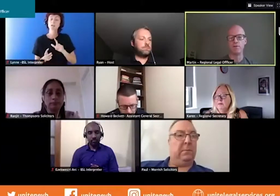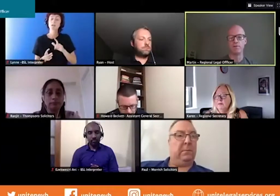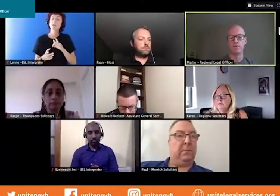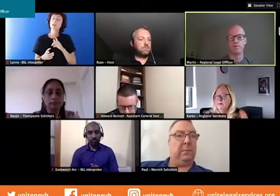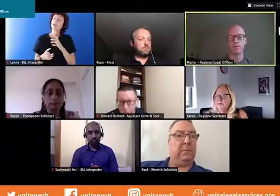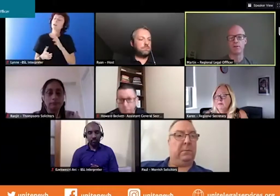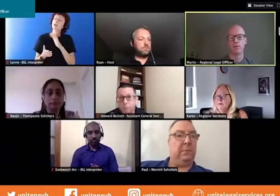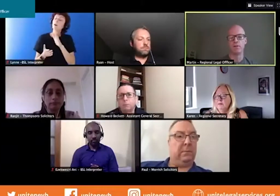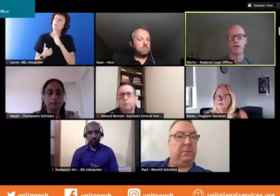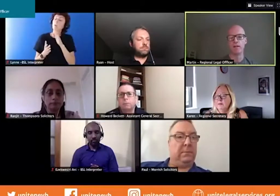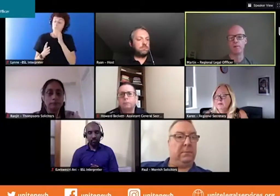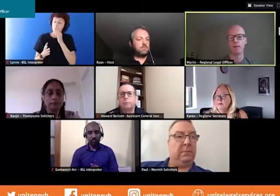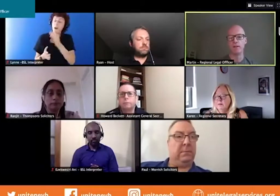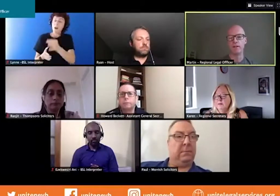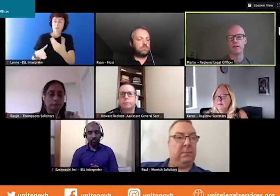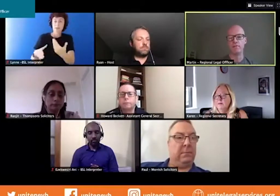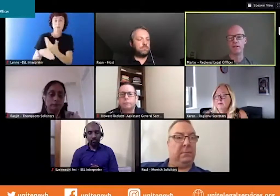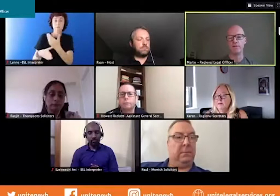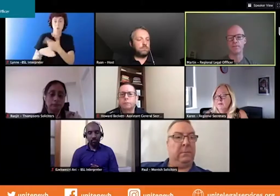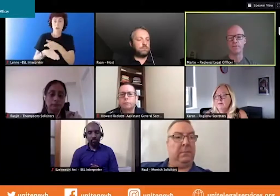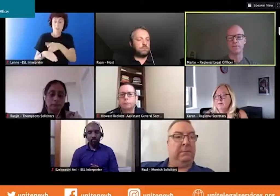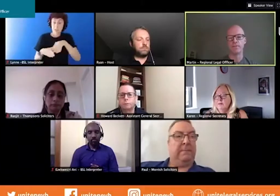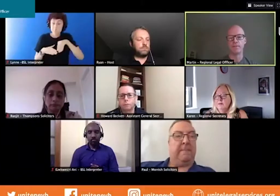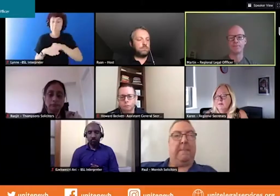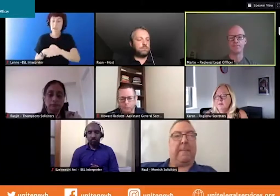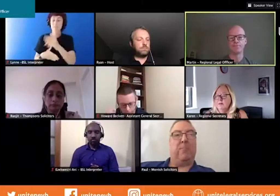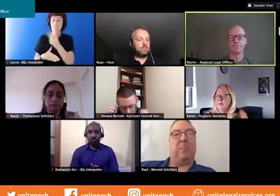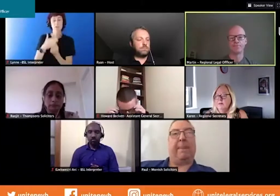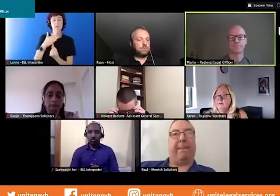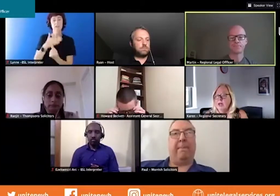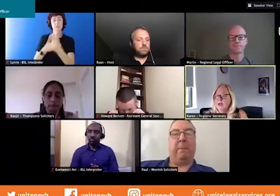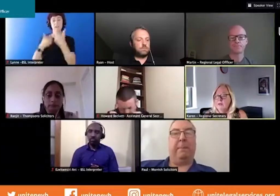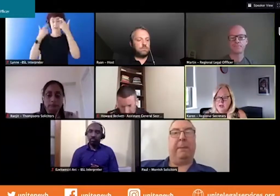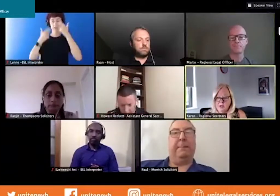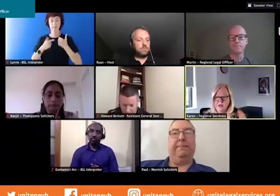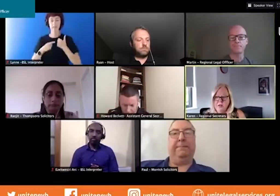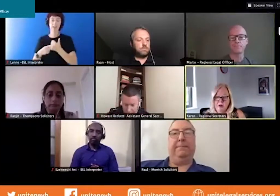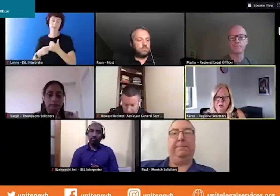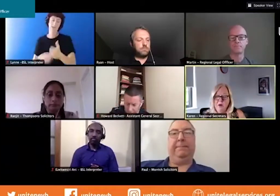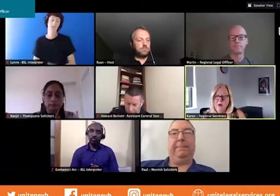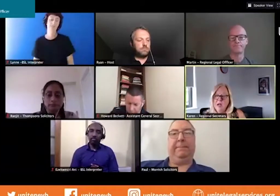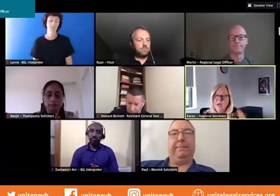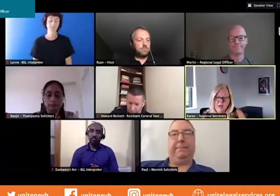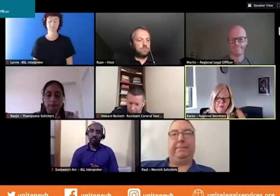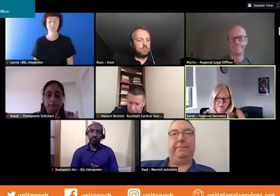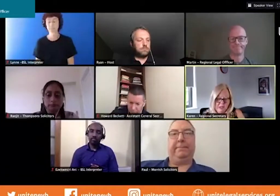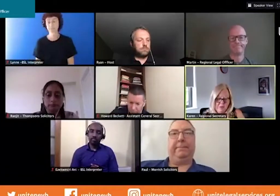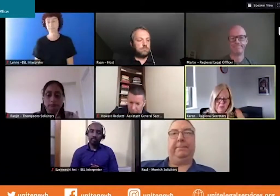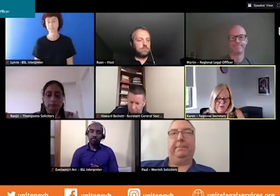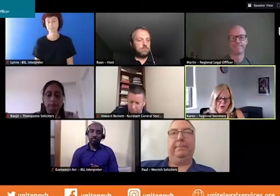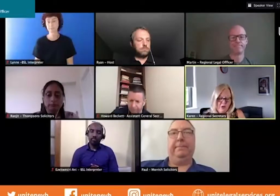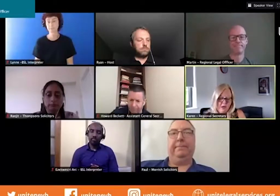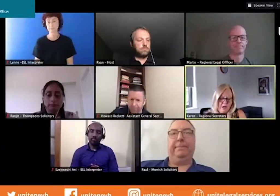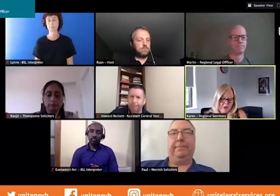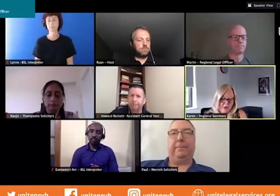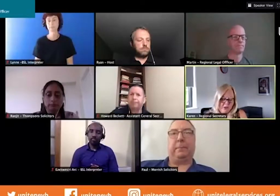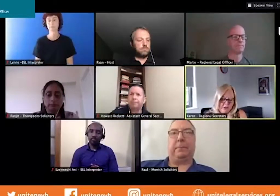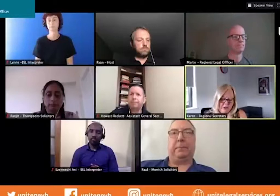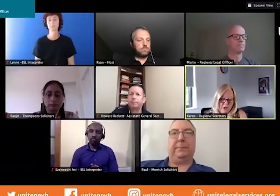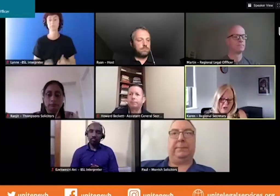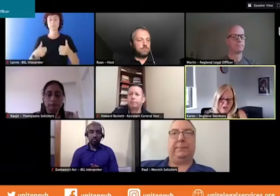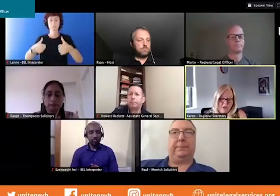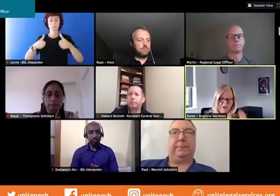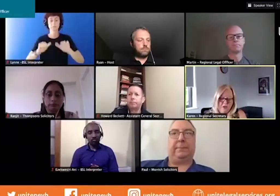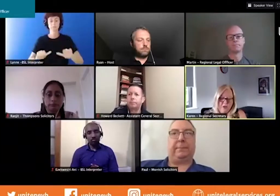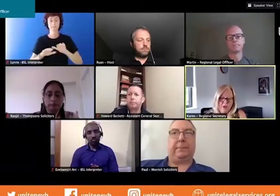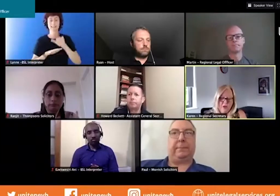the cost of that independent legal advice. Thank you, Martin. It's a really important part. Let's move on now to our next question,